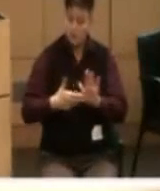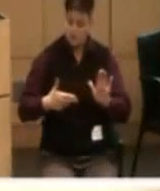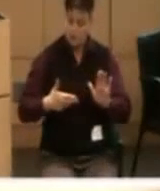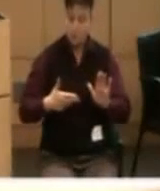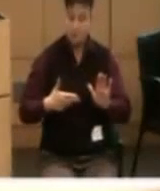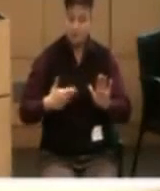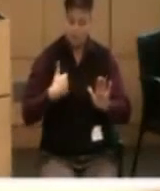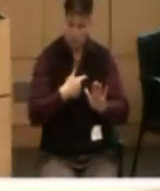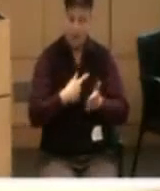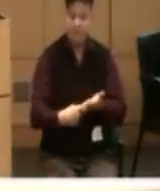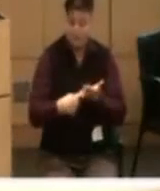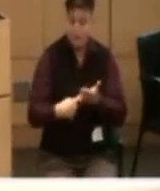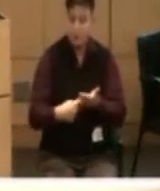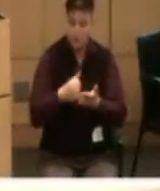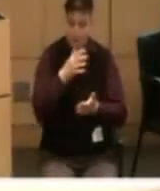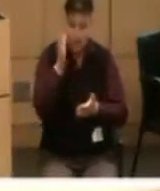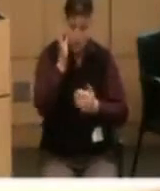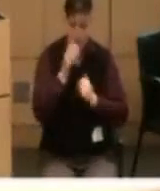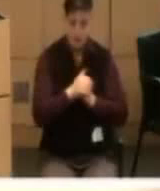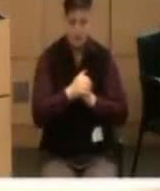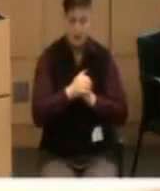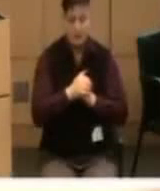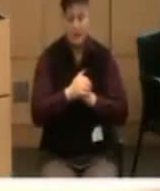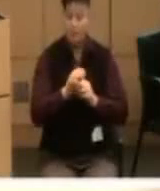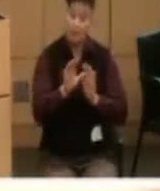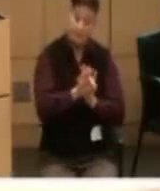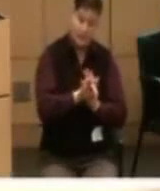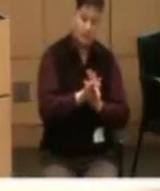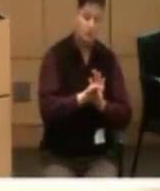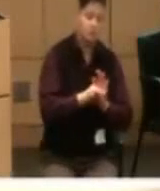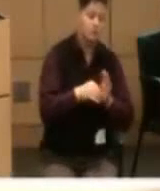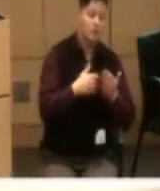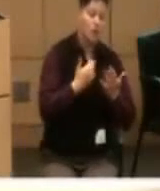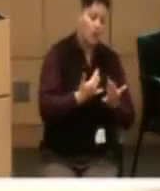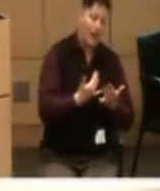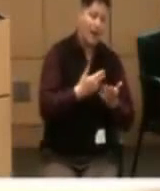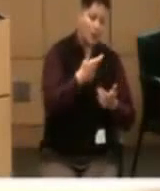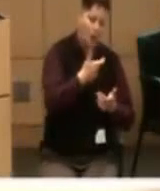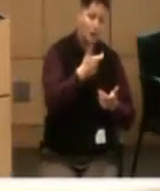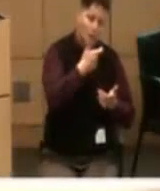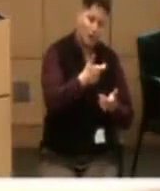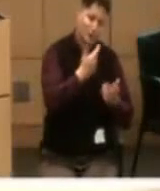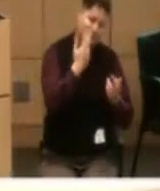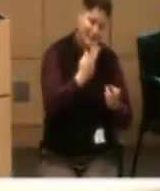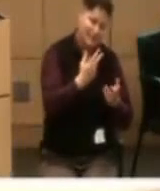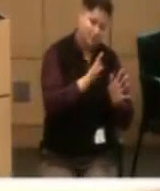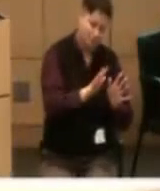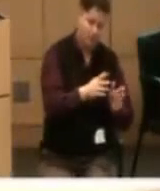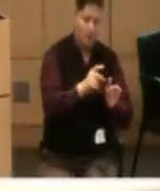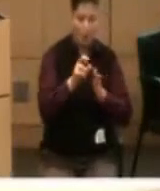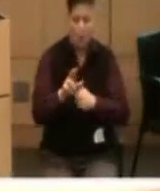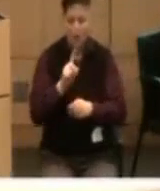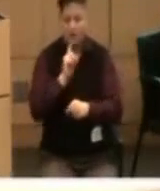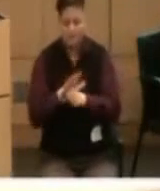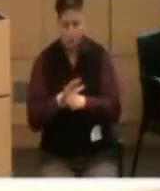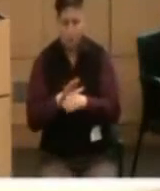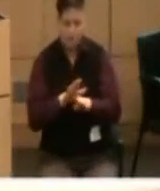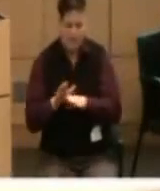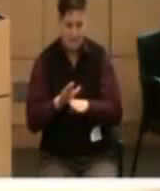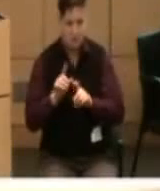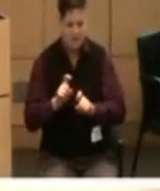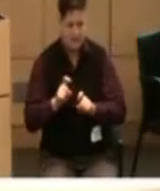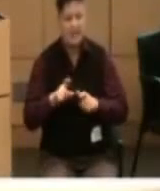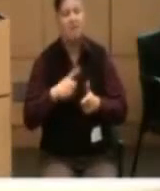up choosing like a watch and wait and watch and see, or a confirm with behavioral testing, or